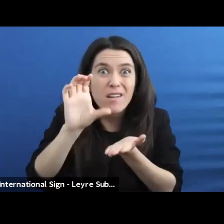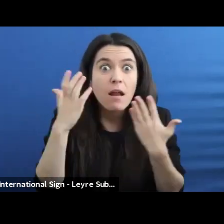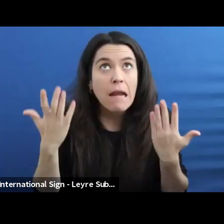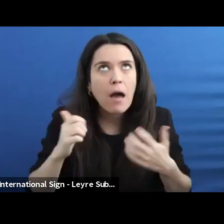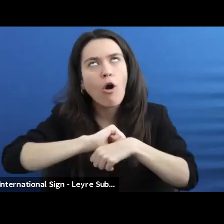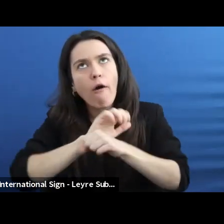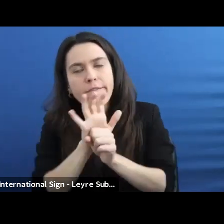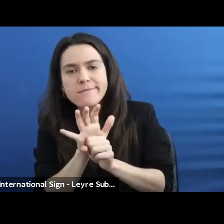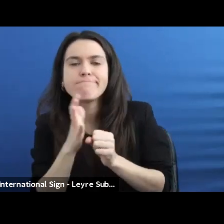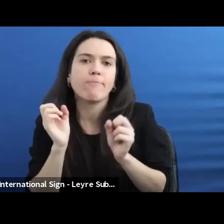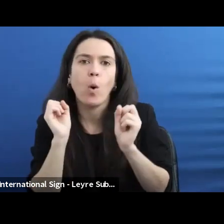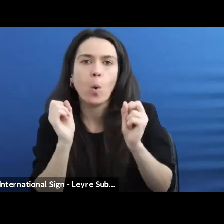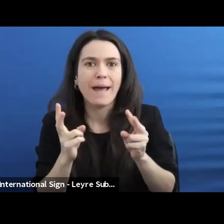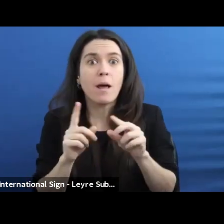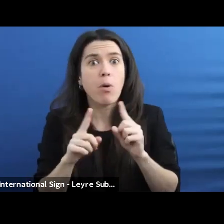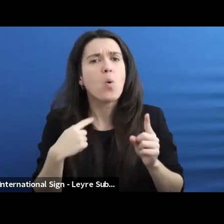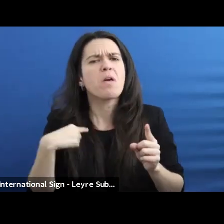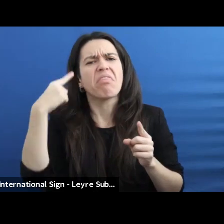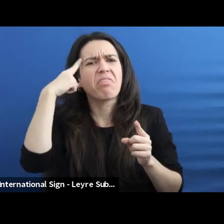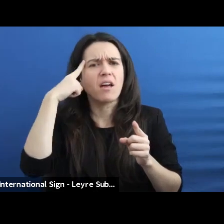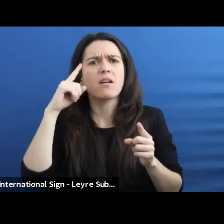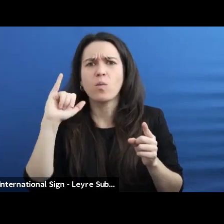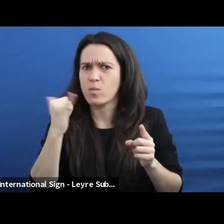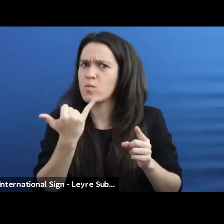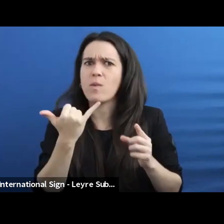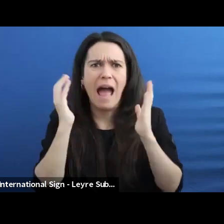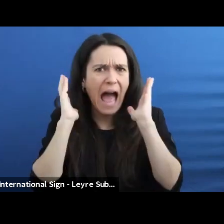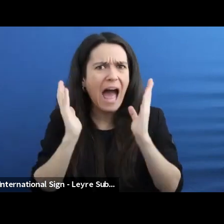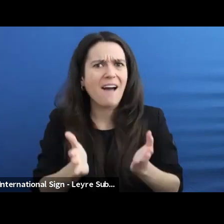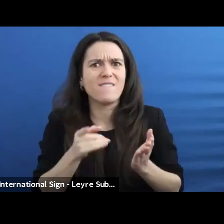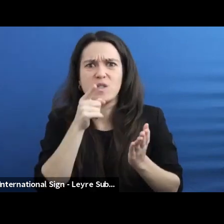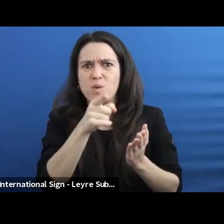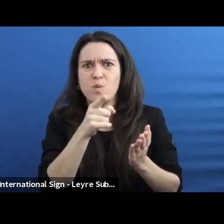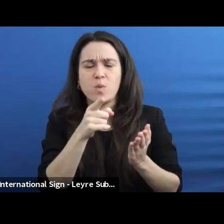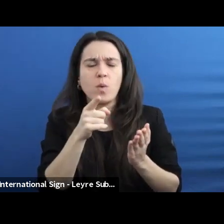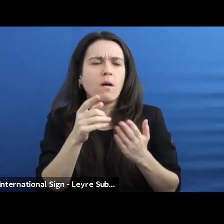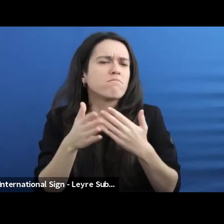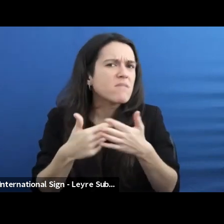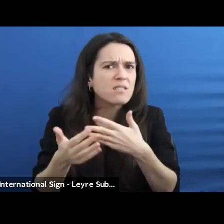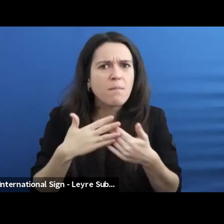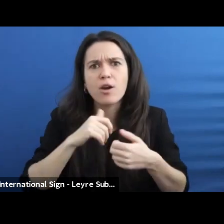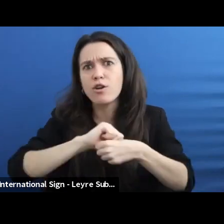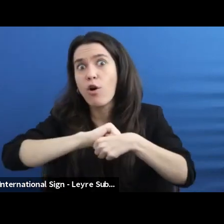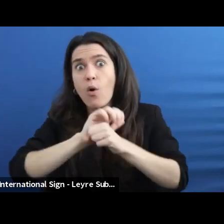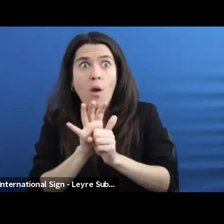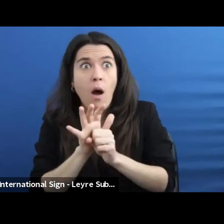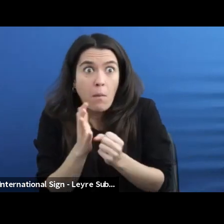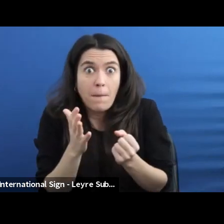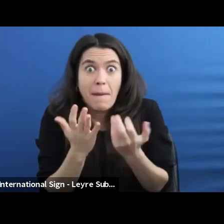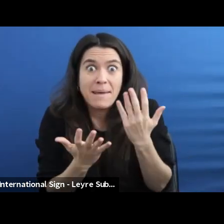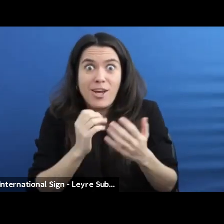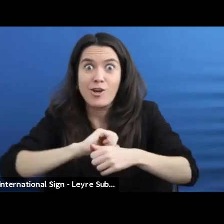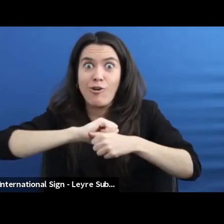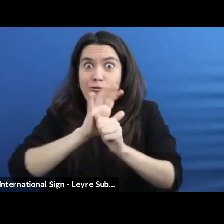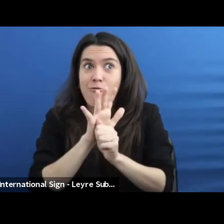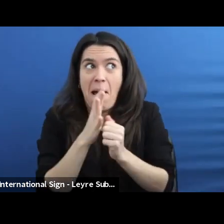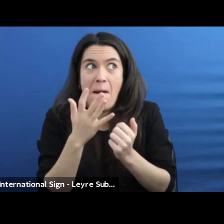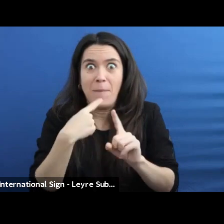I'm deeply convinced that we have to tackle the issue despite Corona or particularly because of Corona. Thank you.